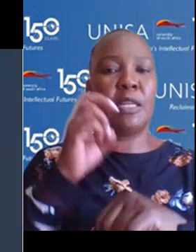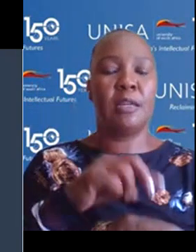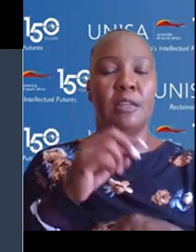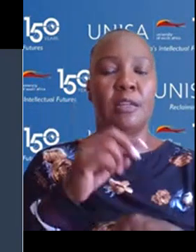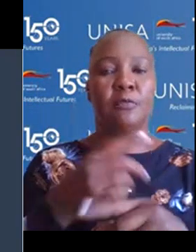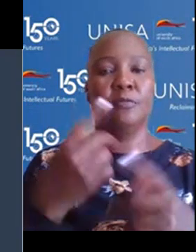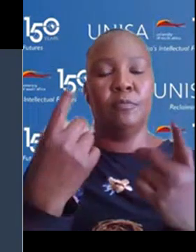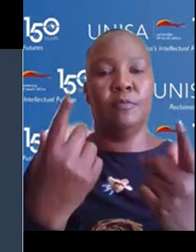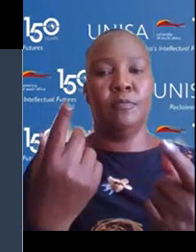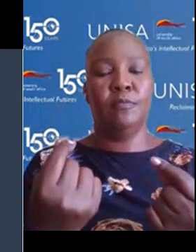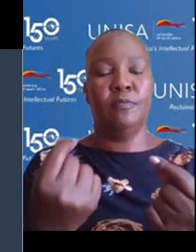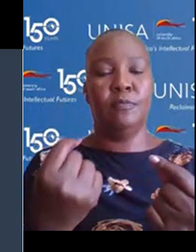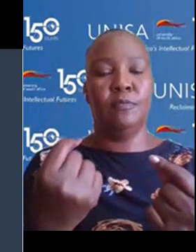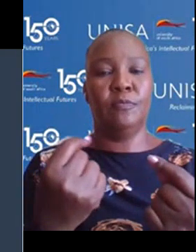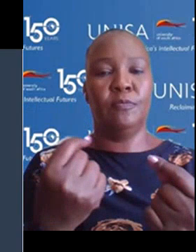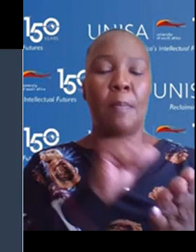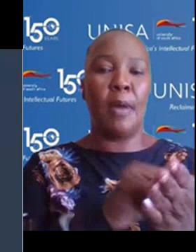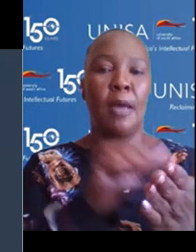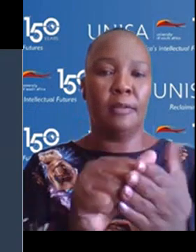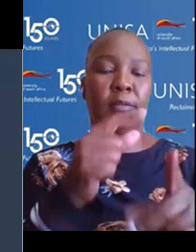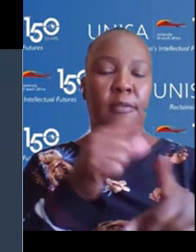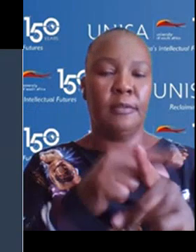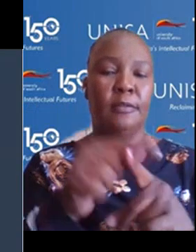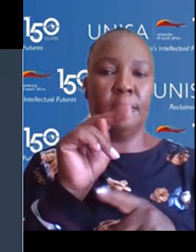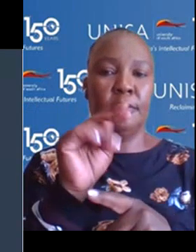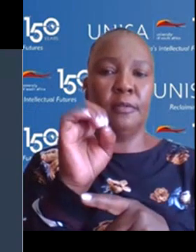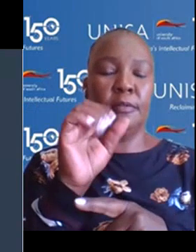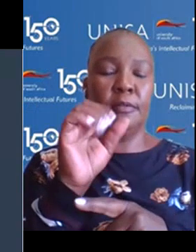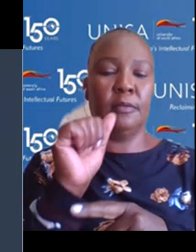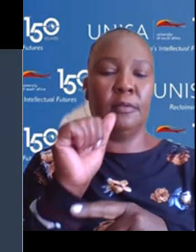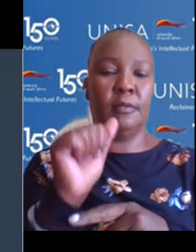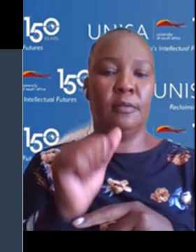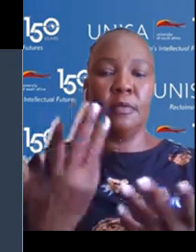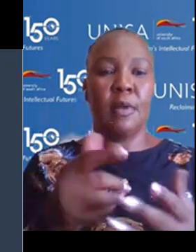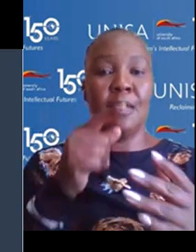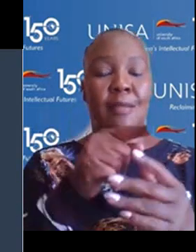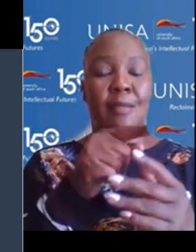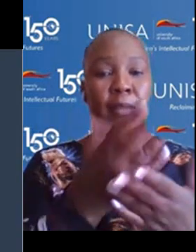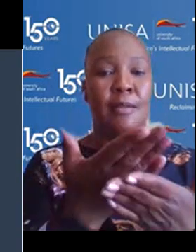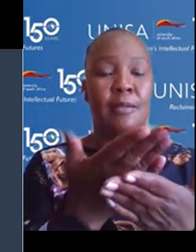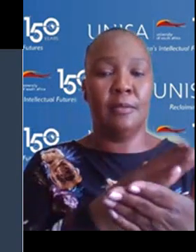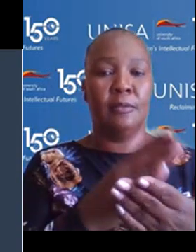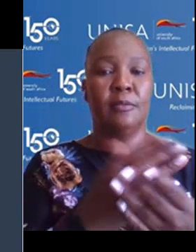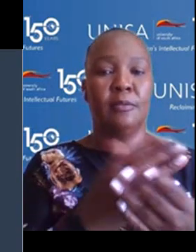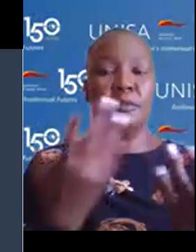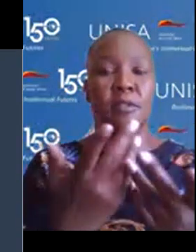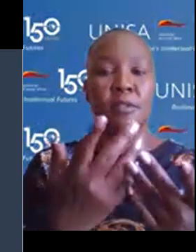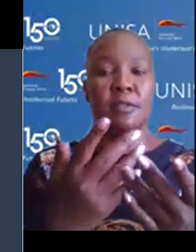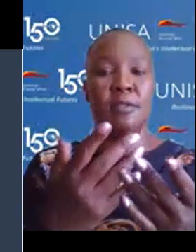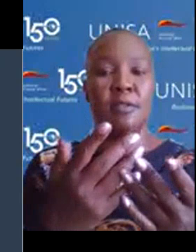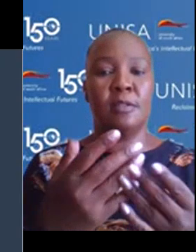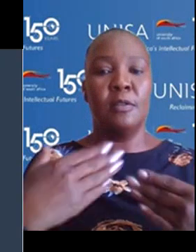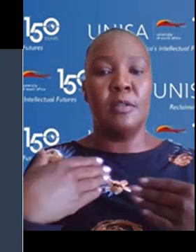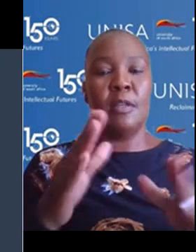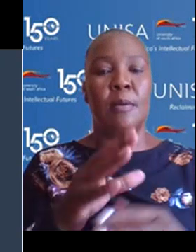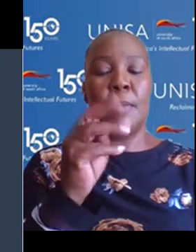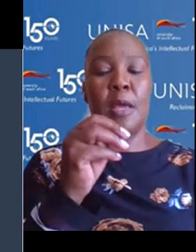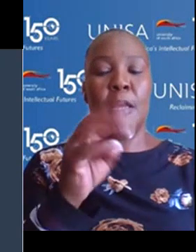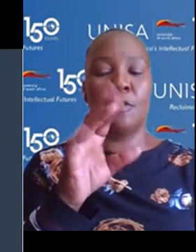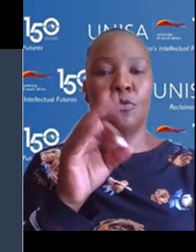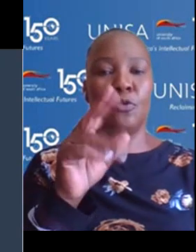your MyUnisa password. So in this section, we're going to start off with Microsoft 365. What